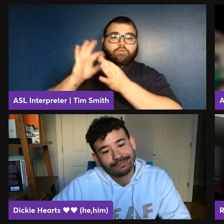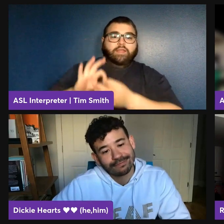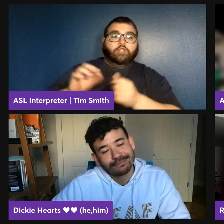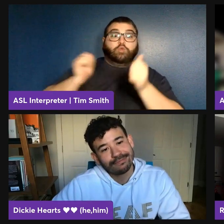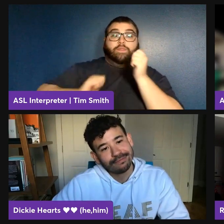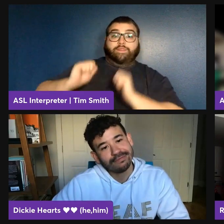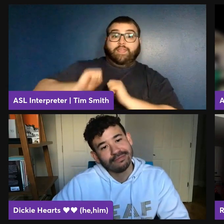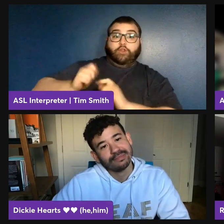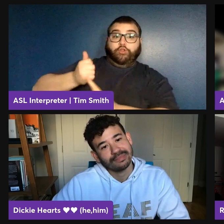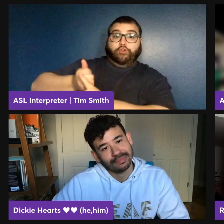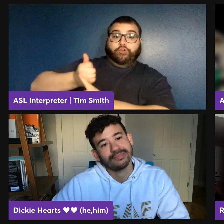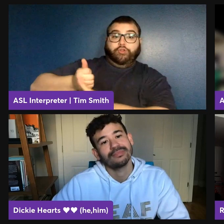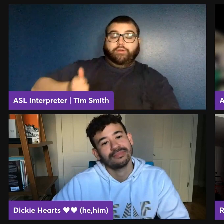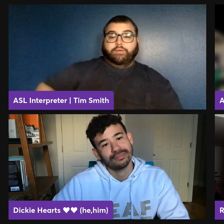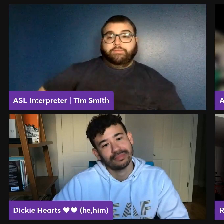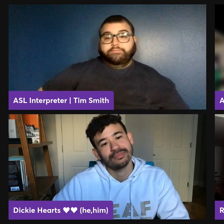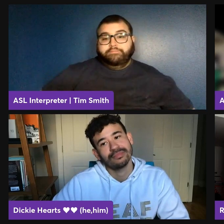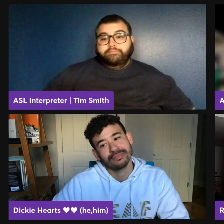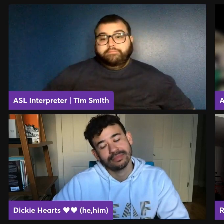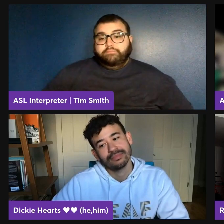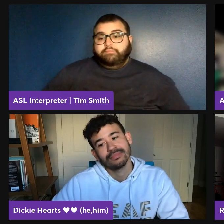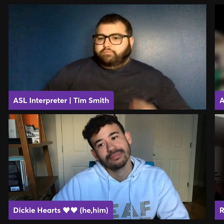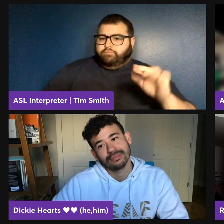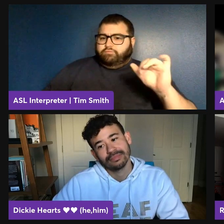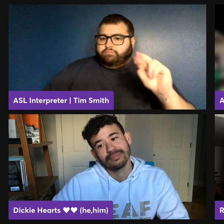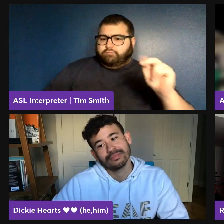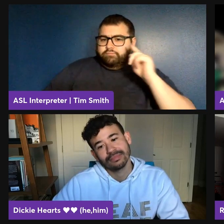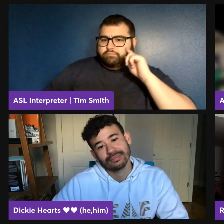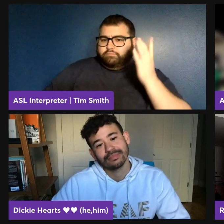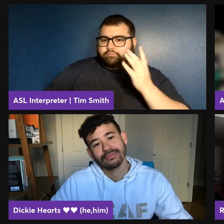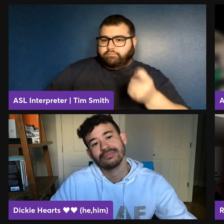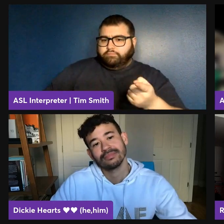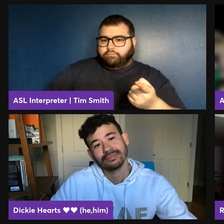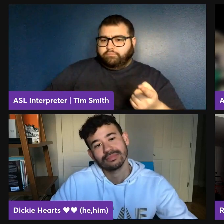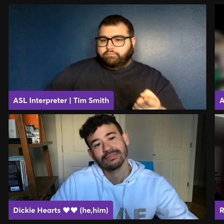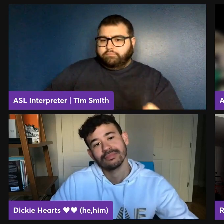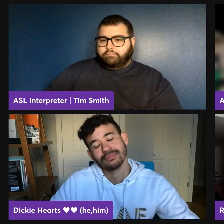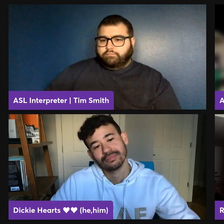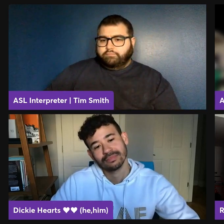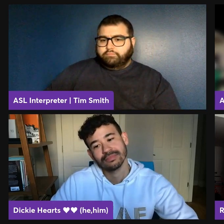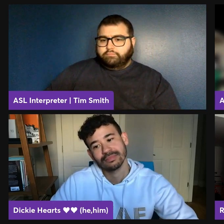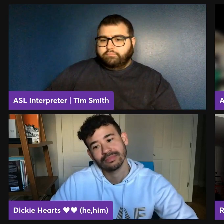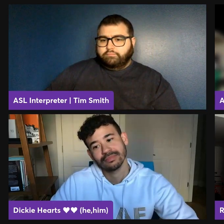itself. What about you, Ryan? Yeah.